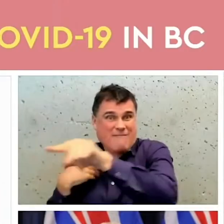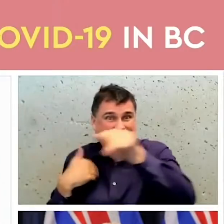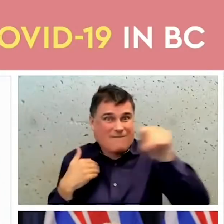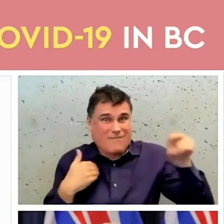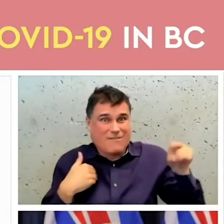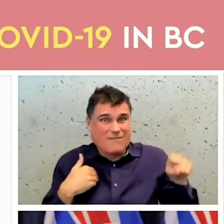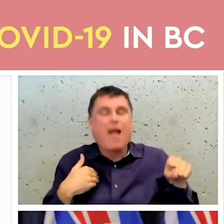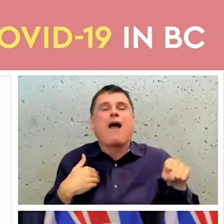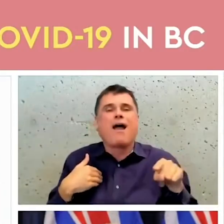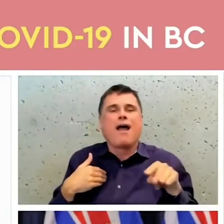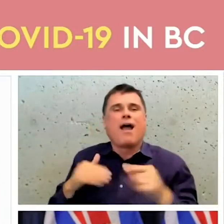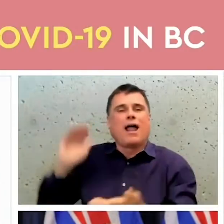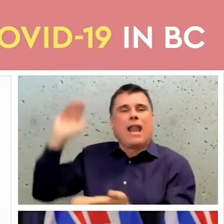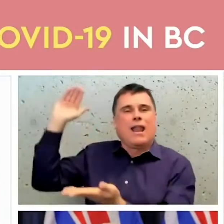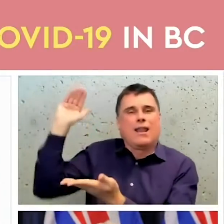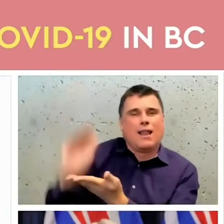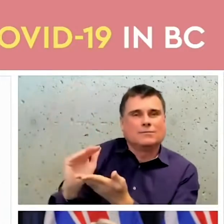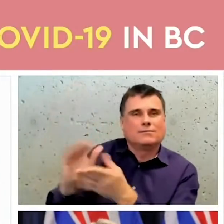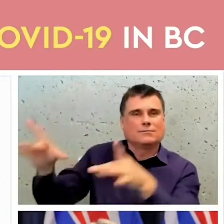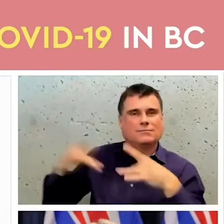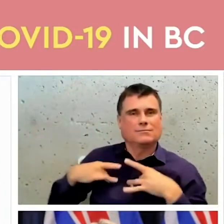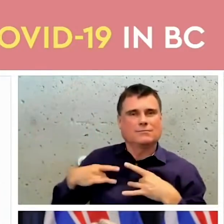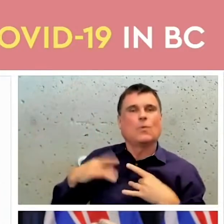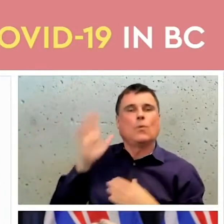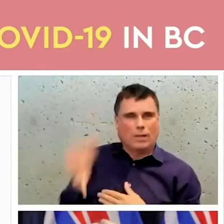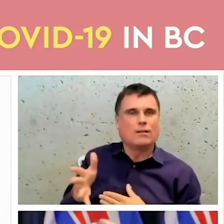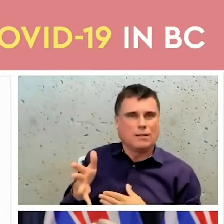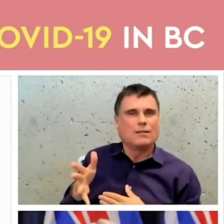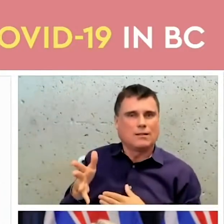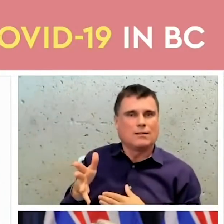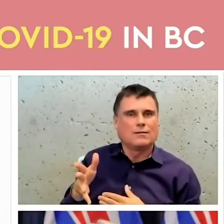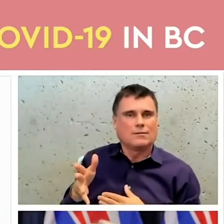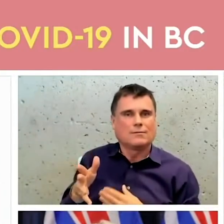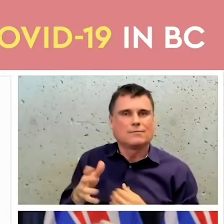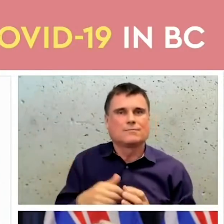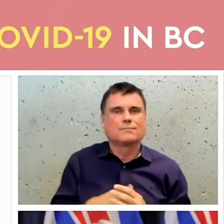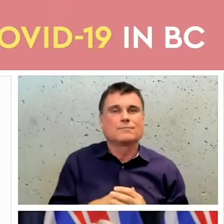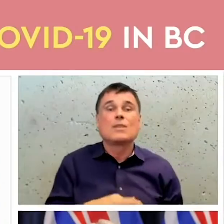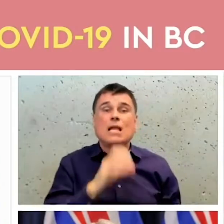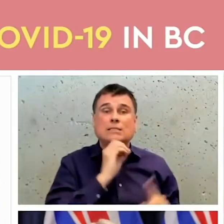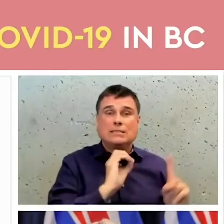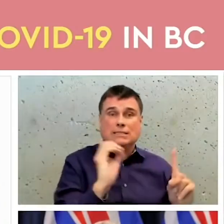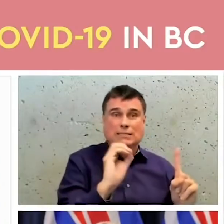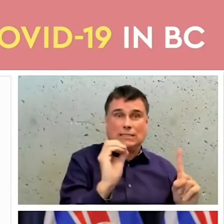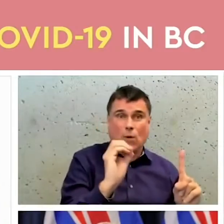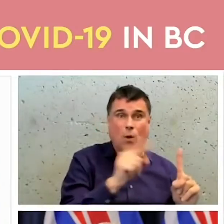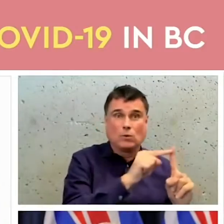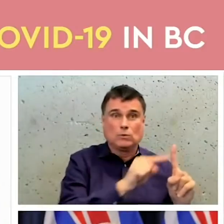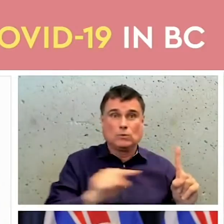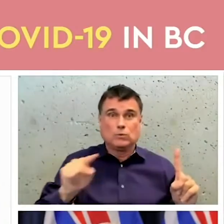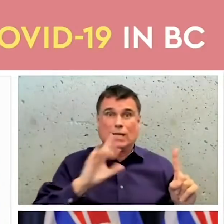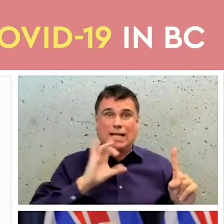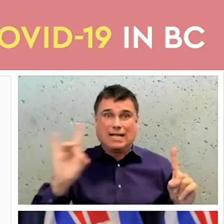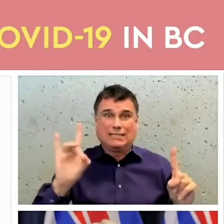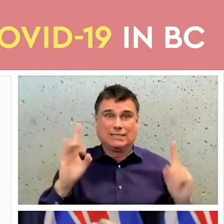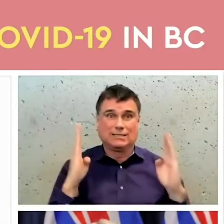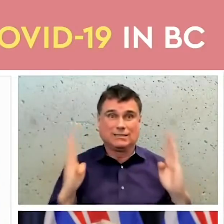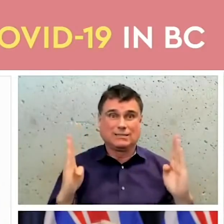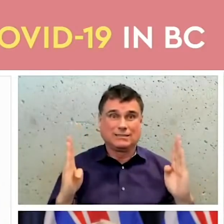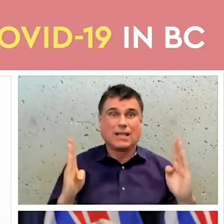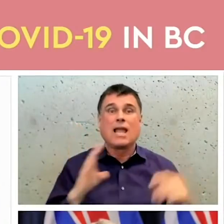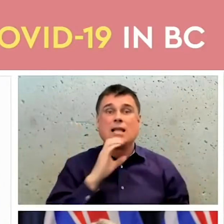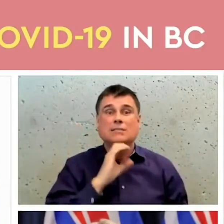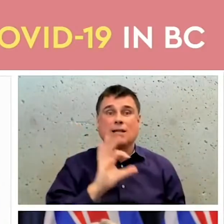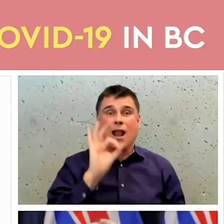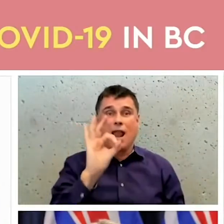to 8 and the 9 to 11 year age groups, the increases have been most dramatic in the interior health region and northern health region. And